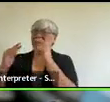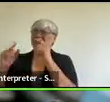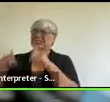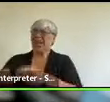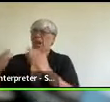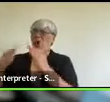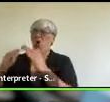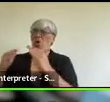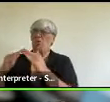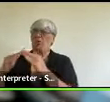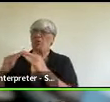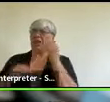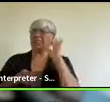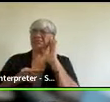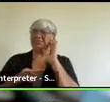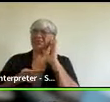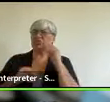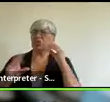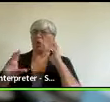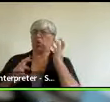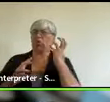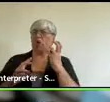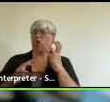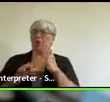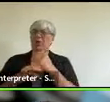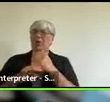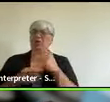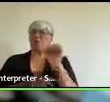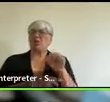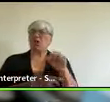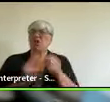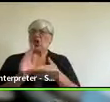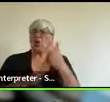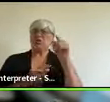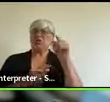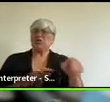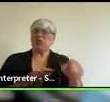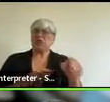audio there and save ourselves the trouble of not being able to access one of your mobility